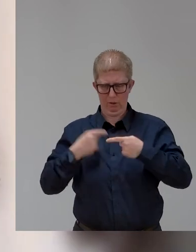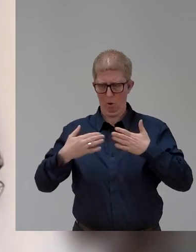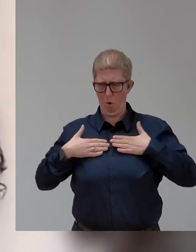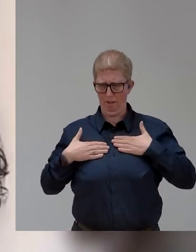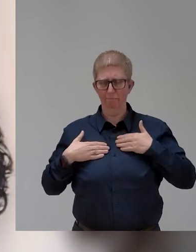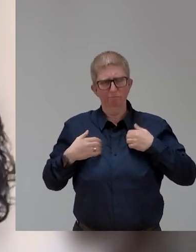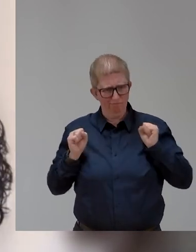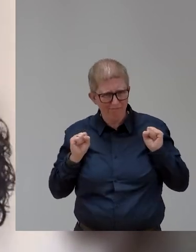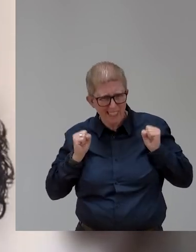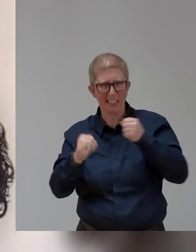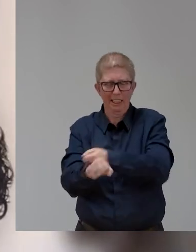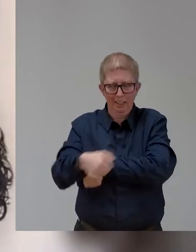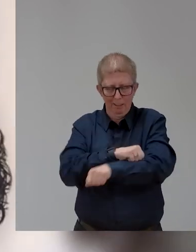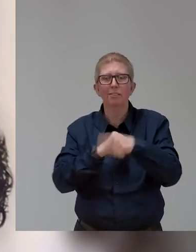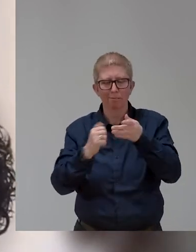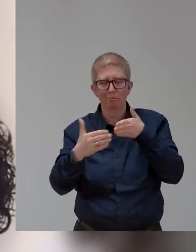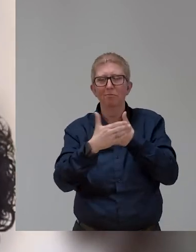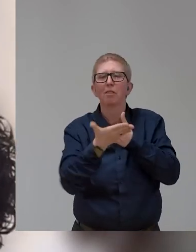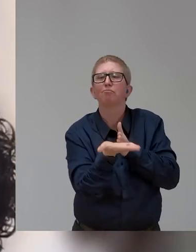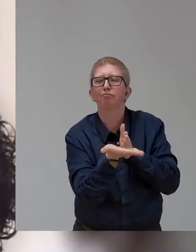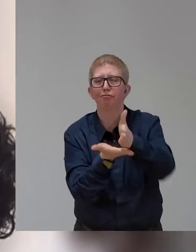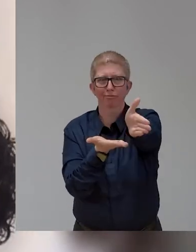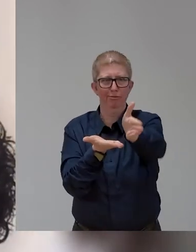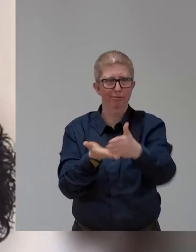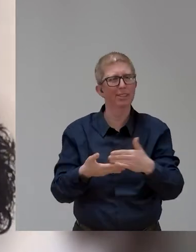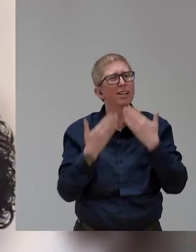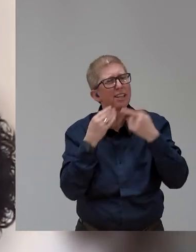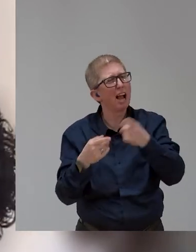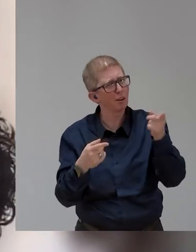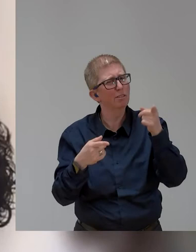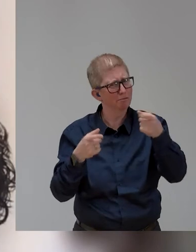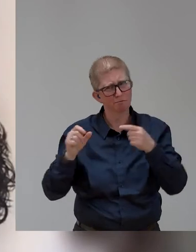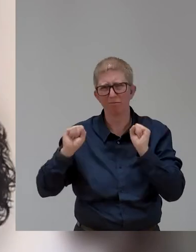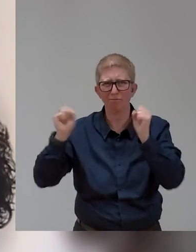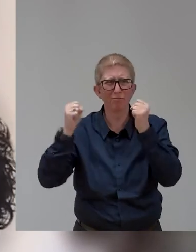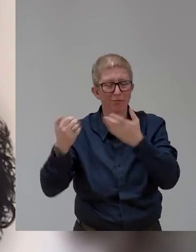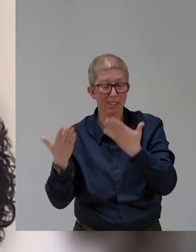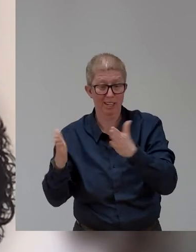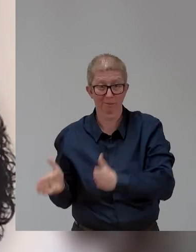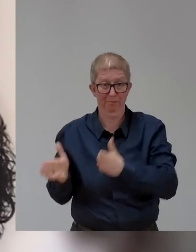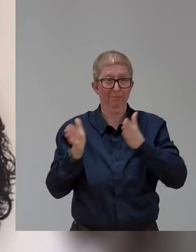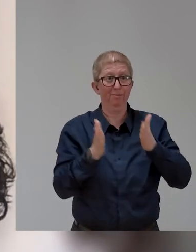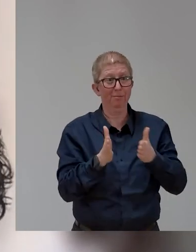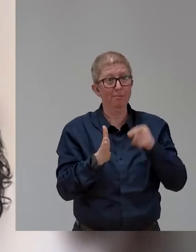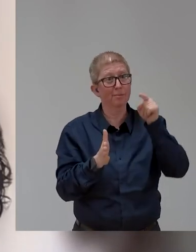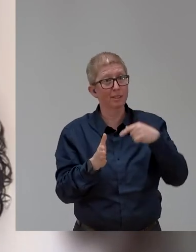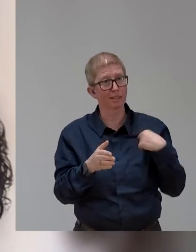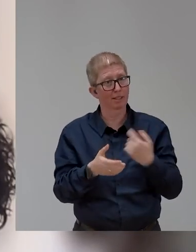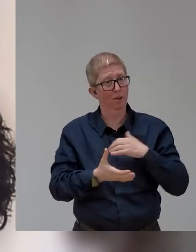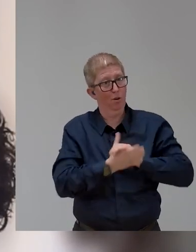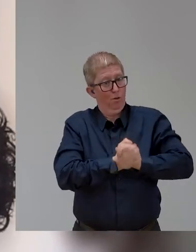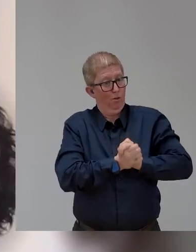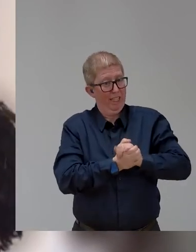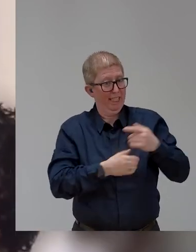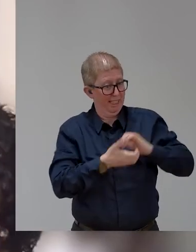commitment as well. We really appreciate it. Now, moving on to our friends at the ILO, I would like to ask Jürgen